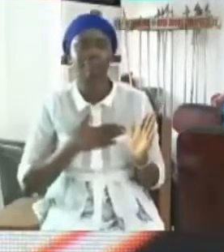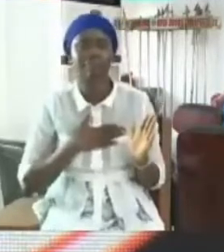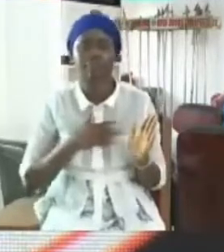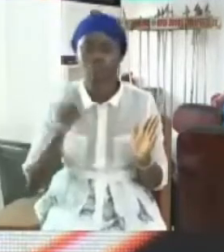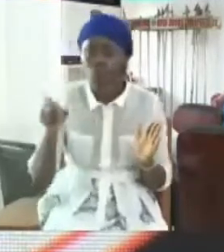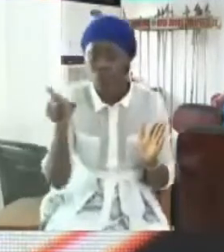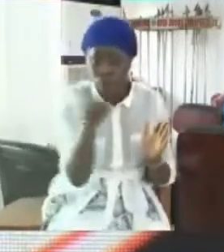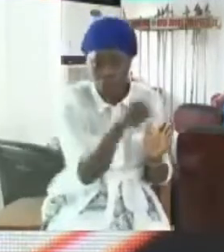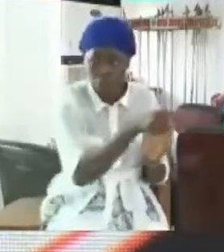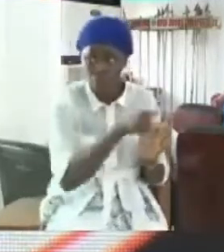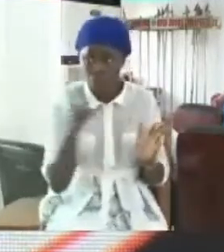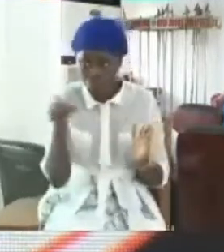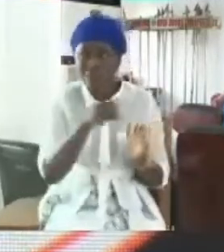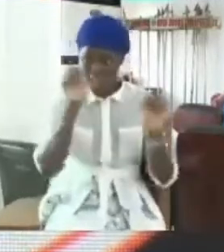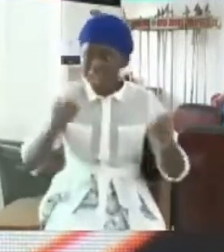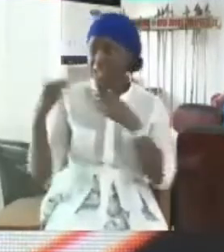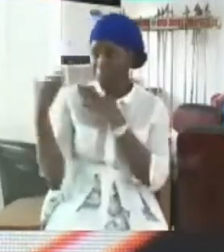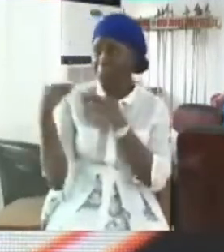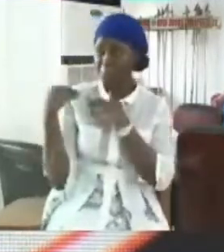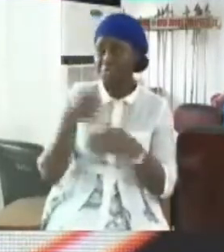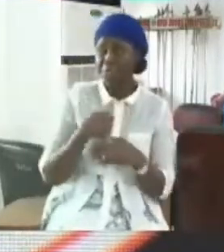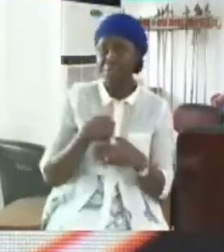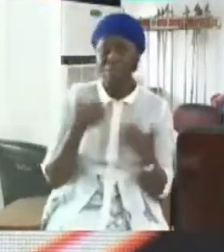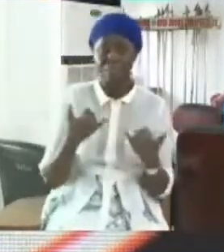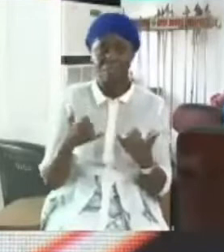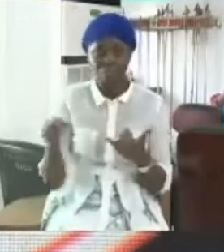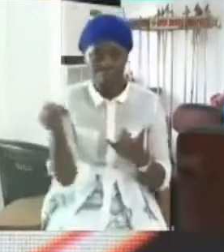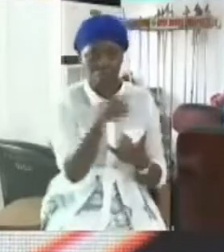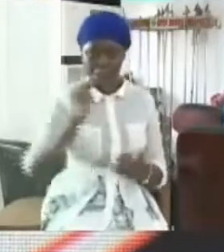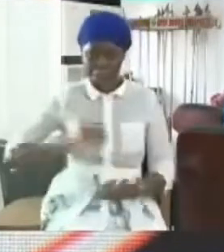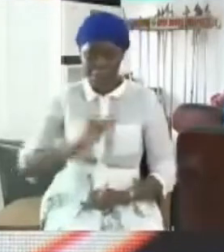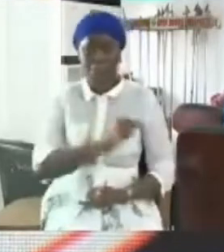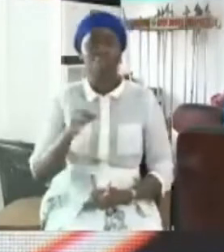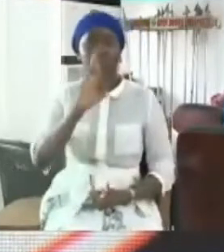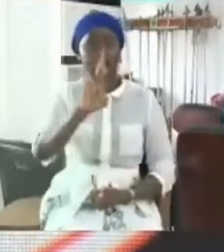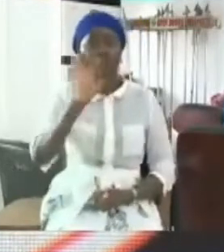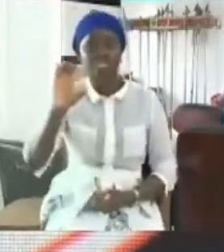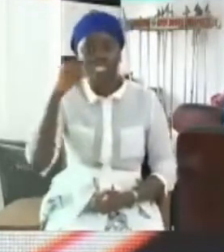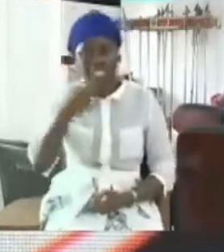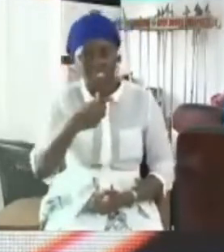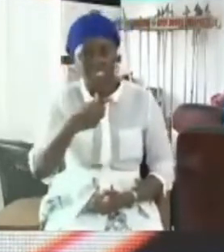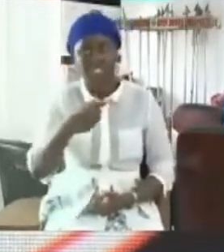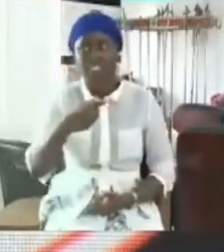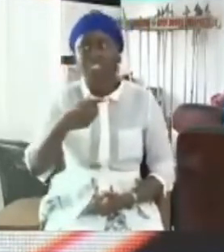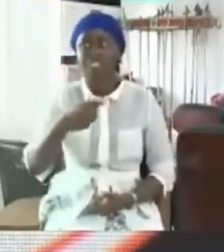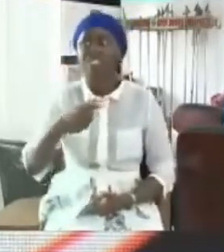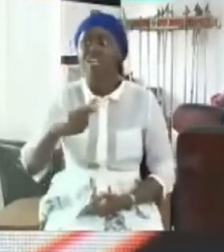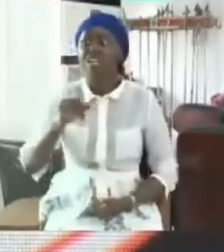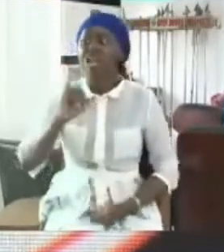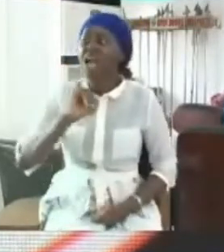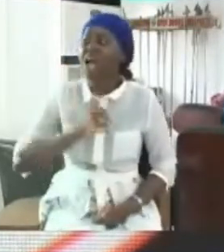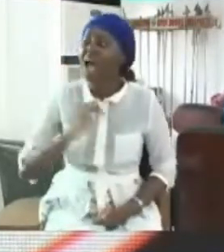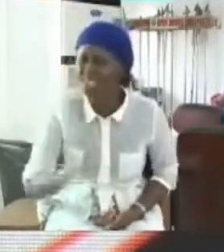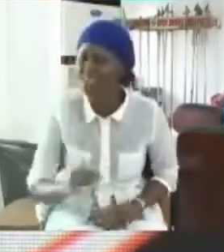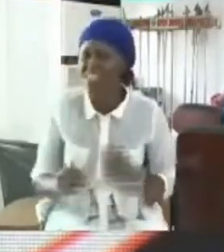will bear me out, those of you who are genuine members of the Redeemed Christian Church of God. I have never